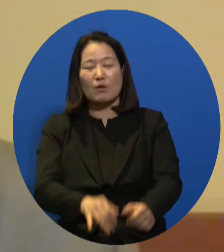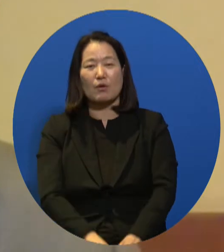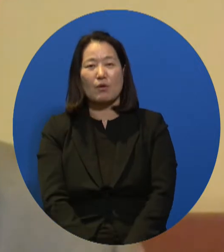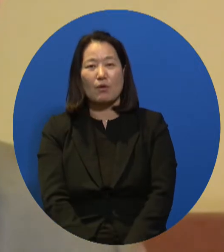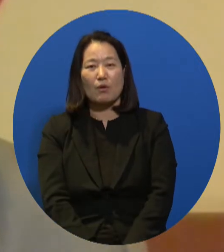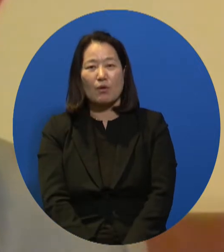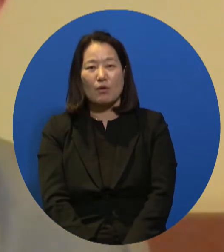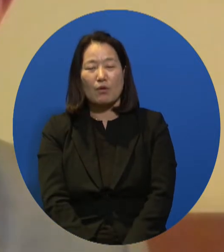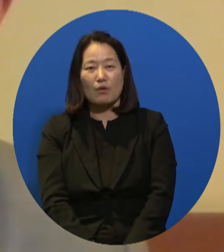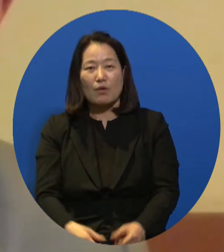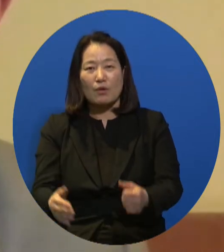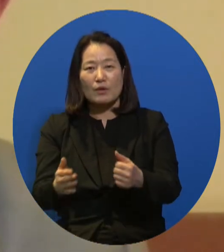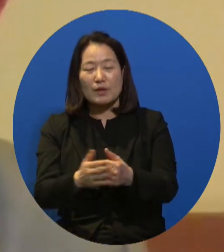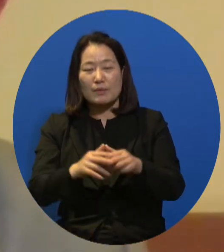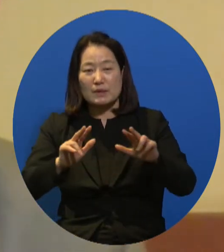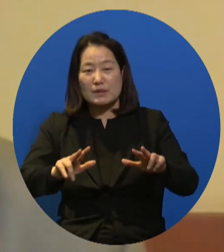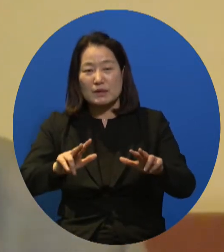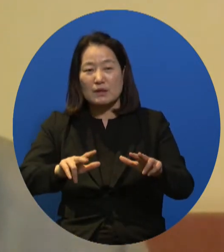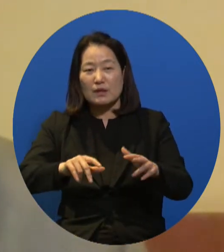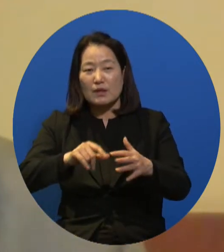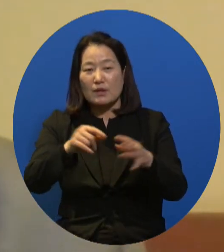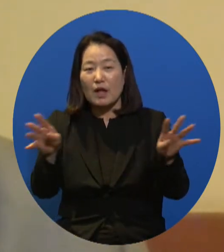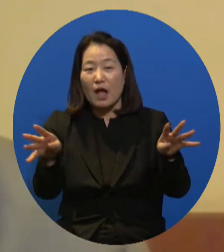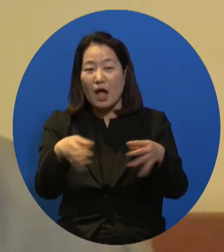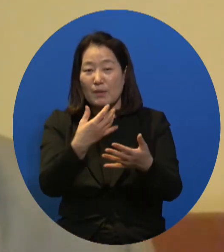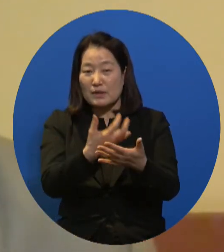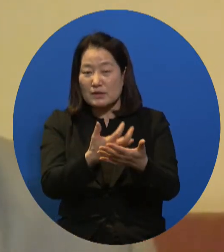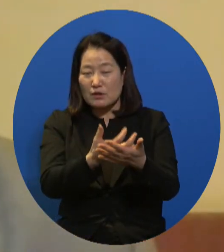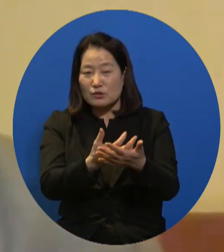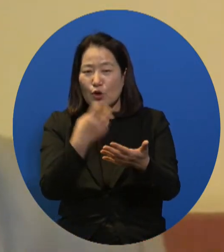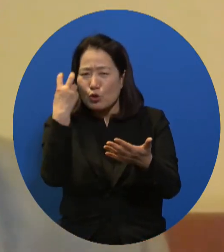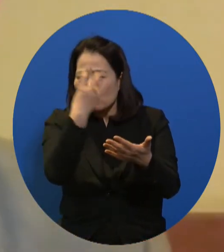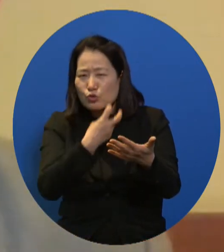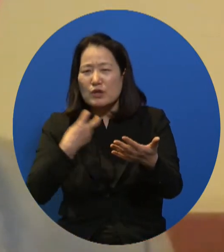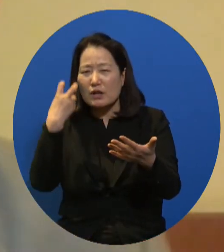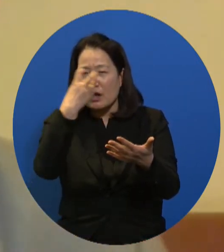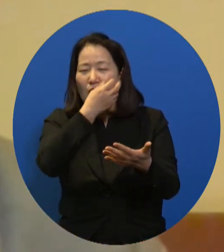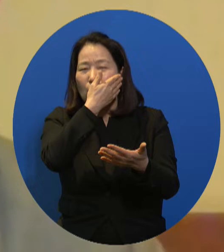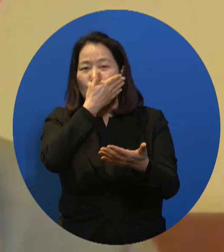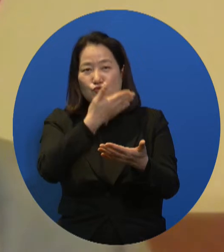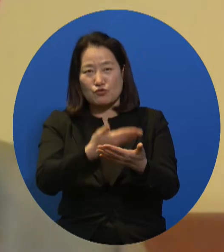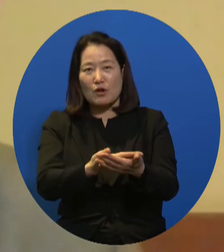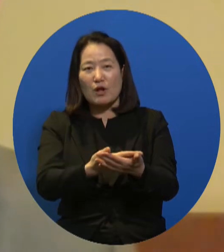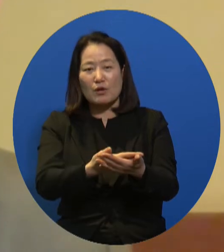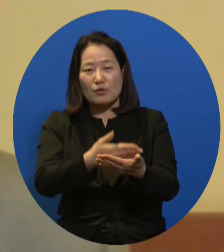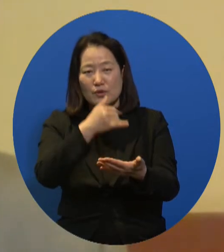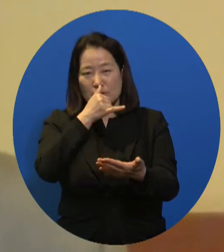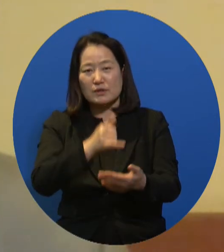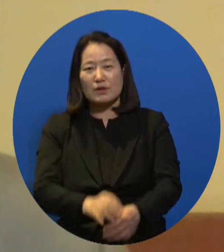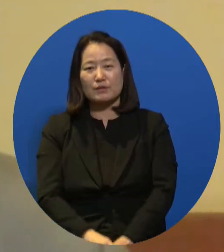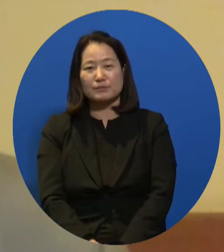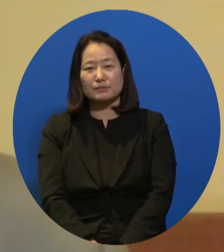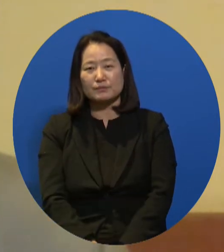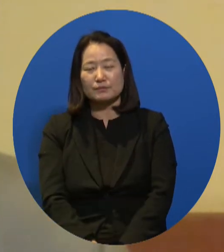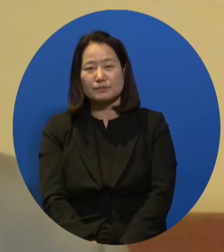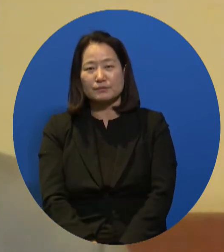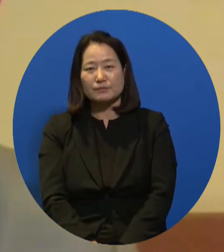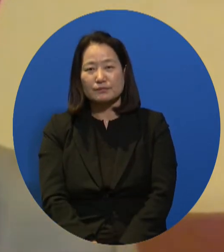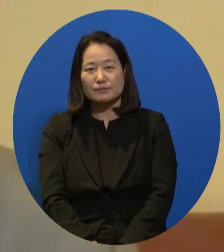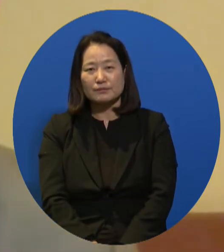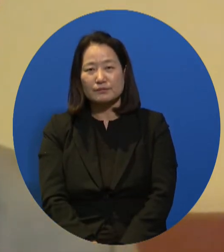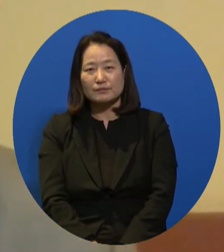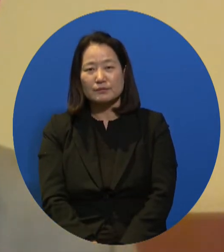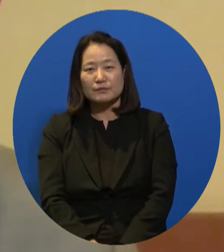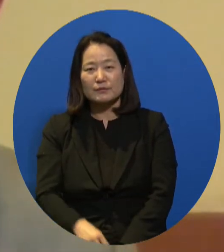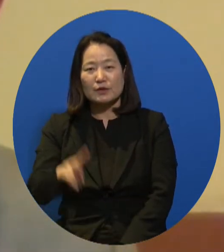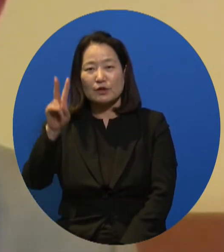was in providing a powerful and important international mechanism through which the voices